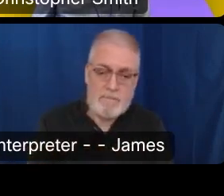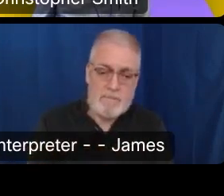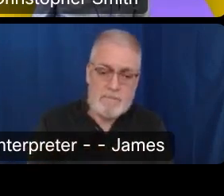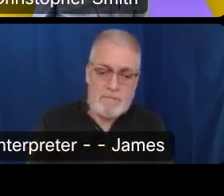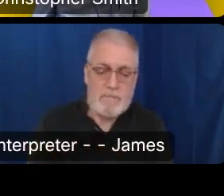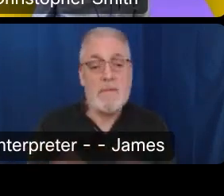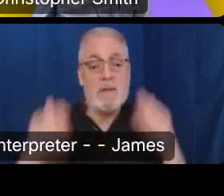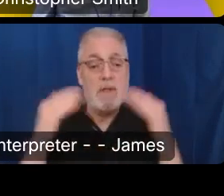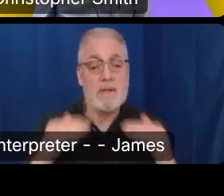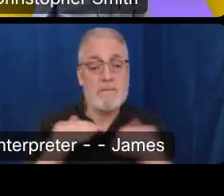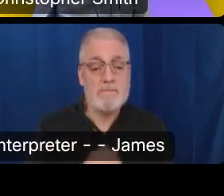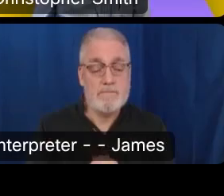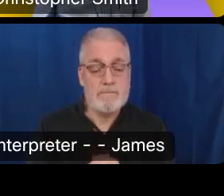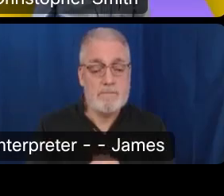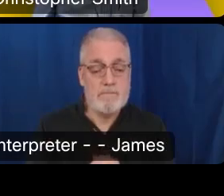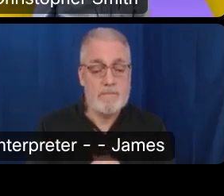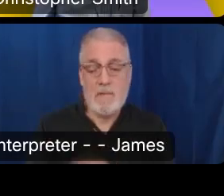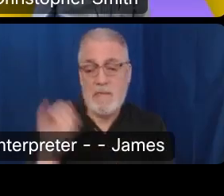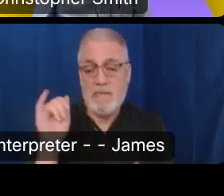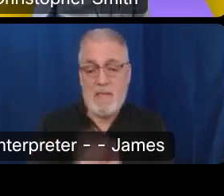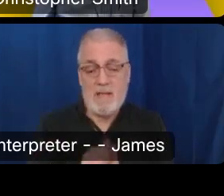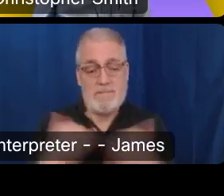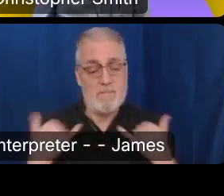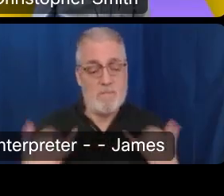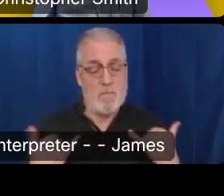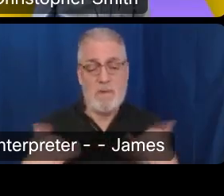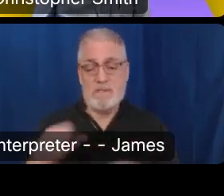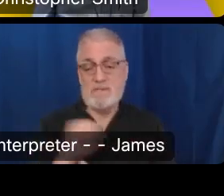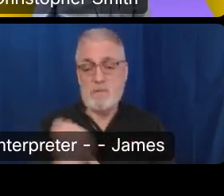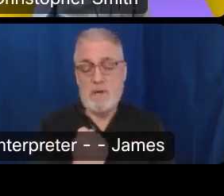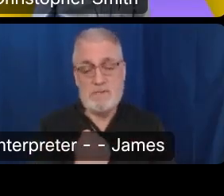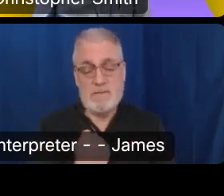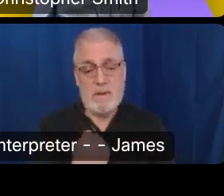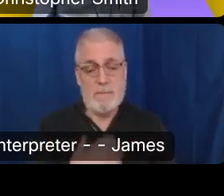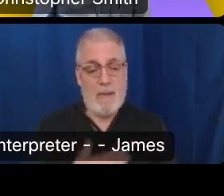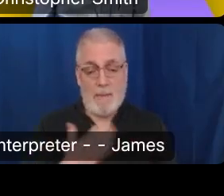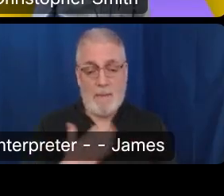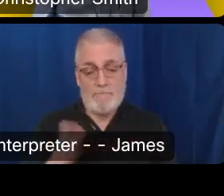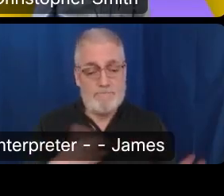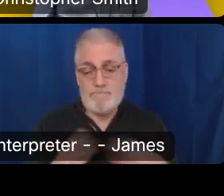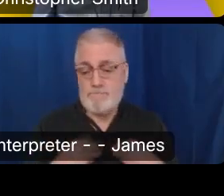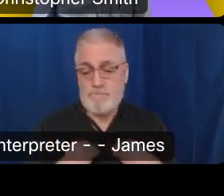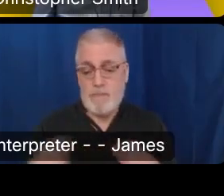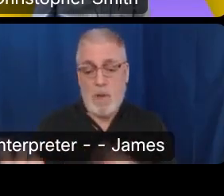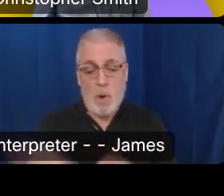So that's where we're at right now. I'm happy to take any questions anybody has.